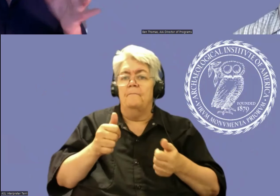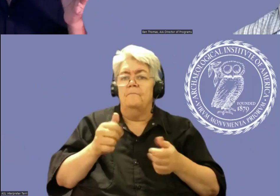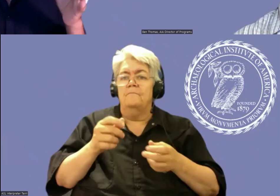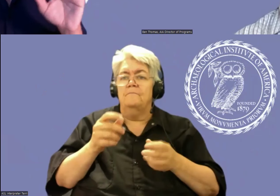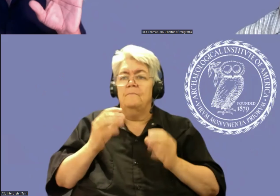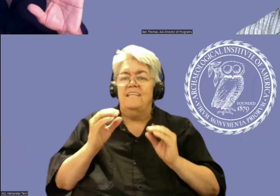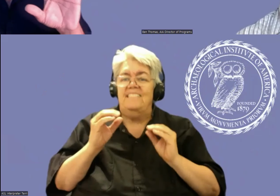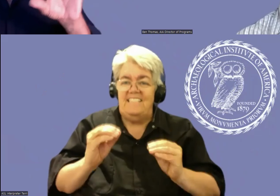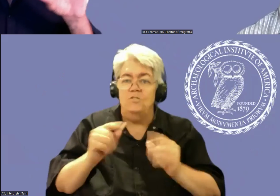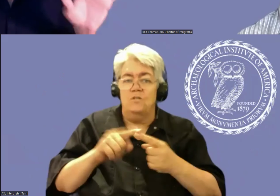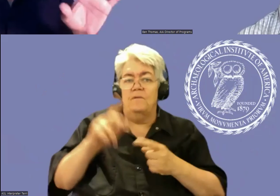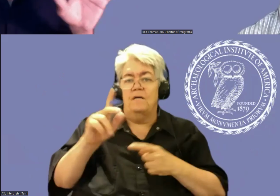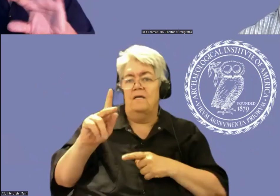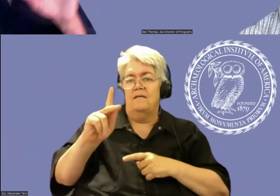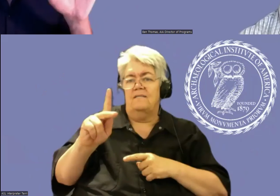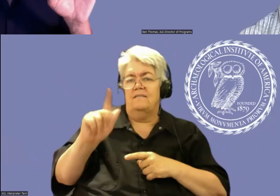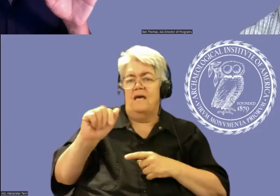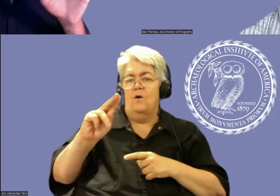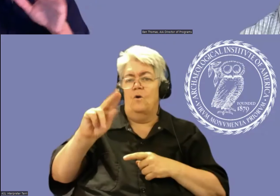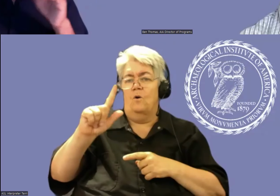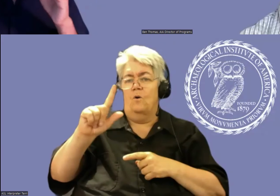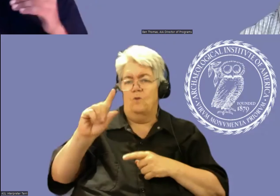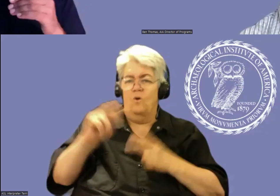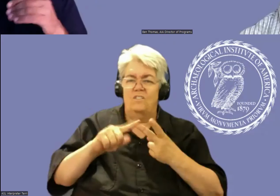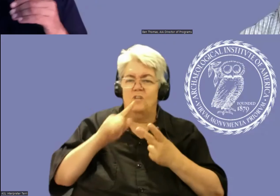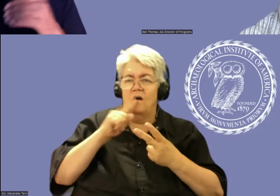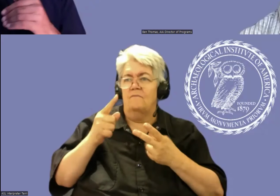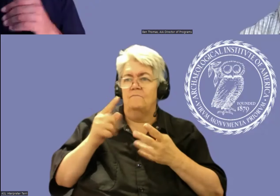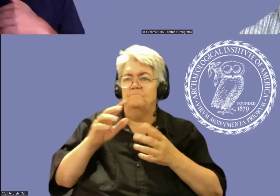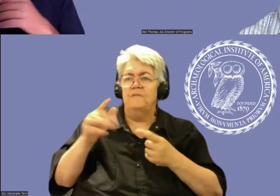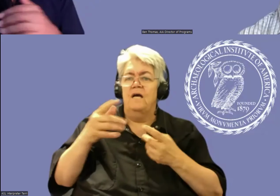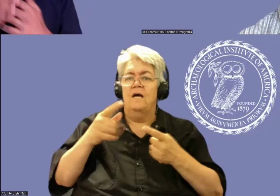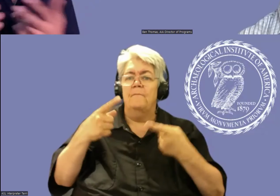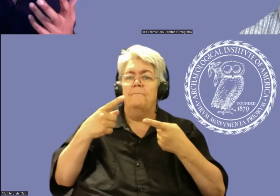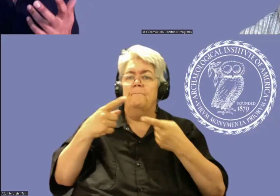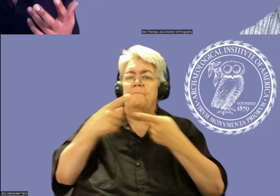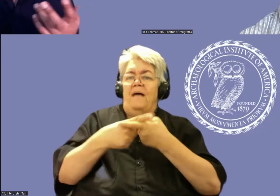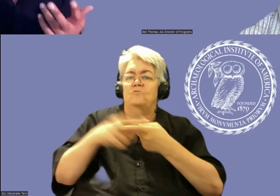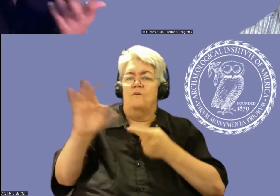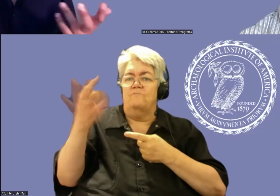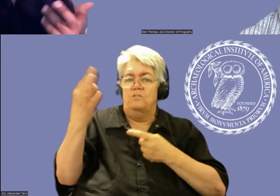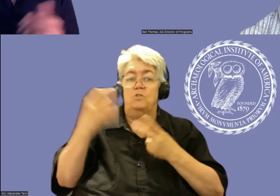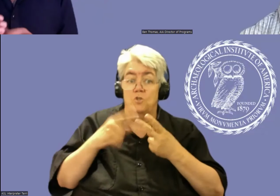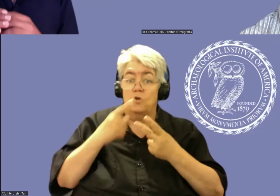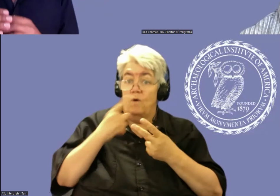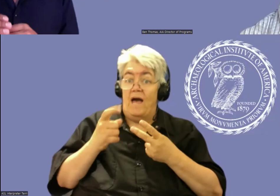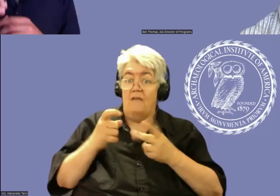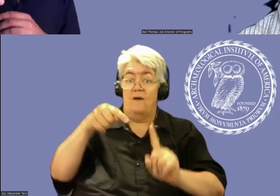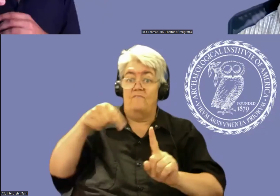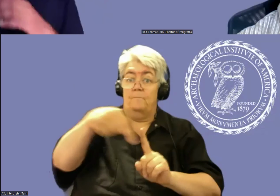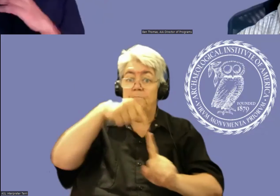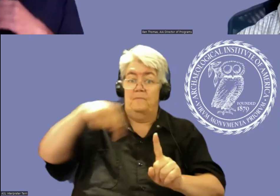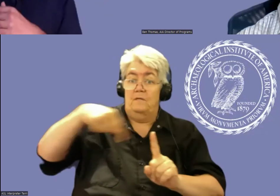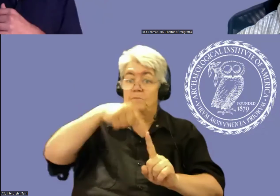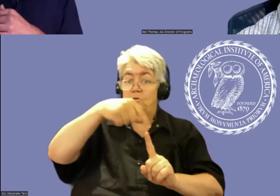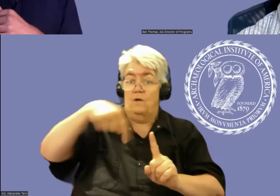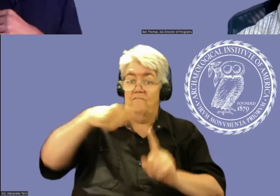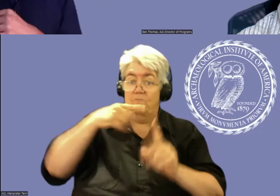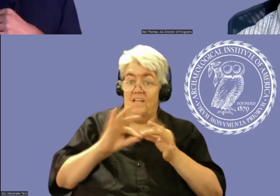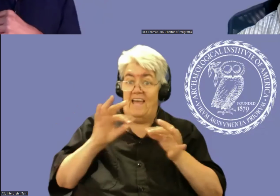broken French, patois French. So there's no mandate really. So you had to have somebody, an intermediary for the language in, in the first instance, um,